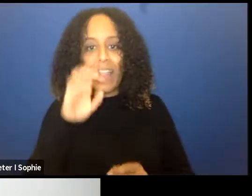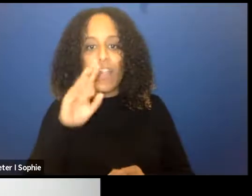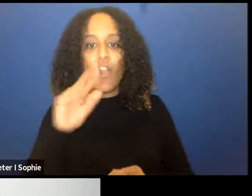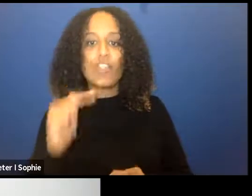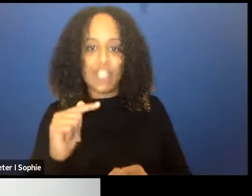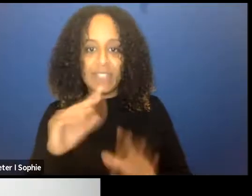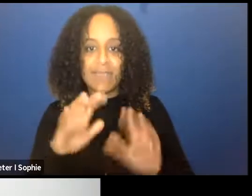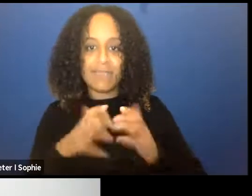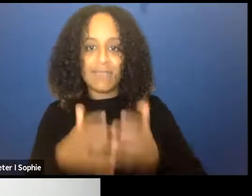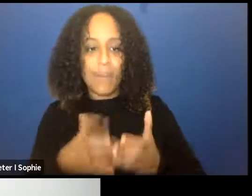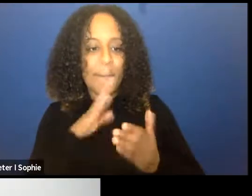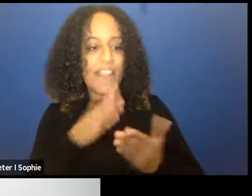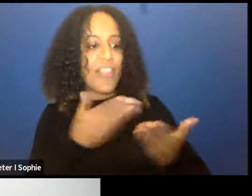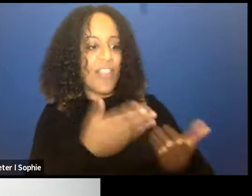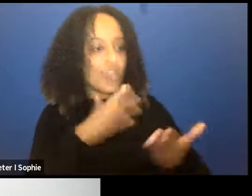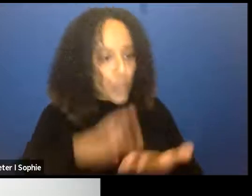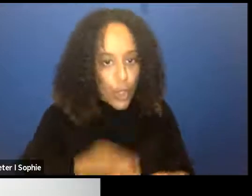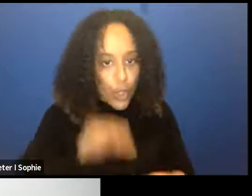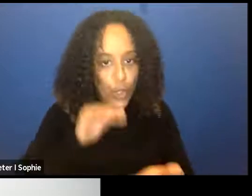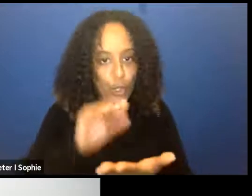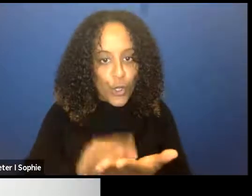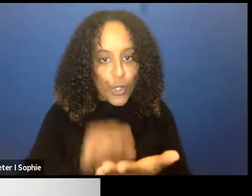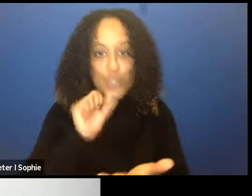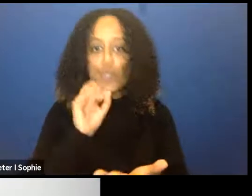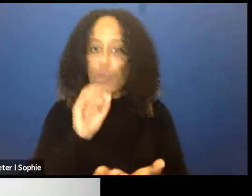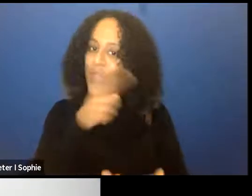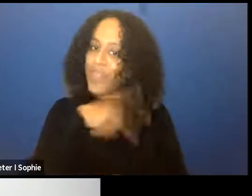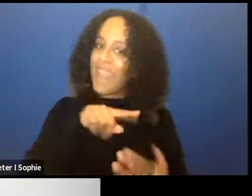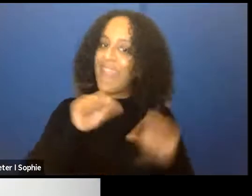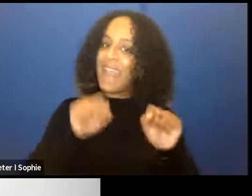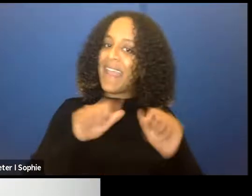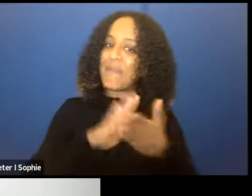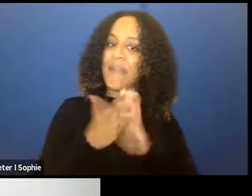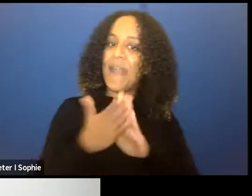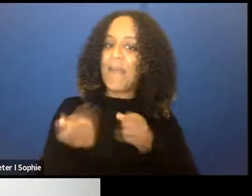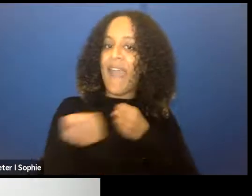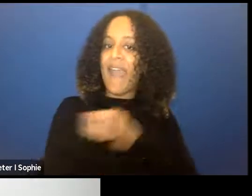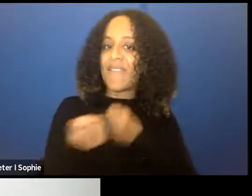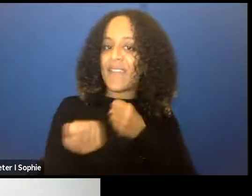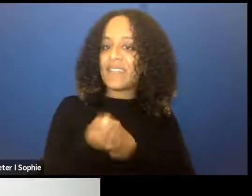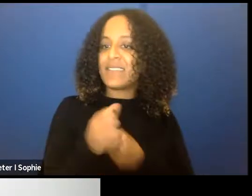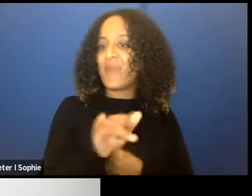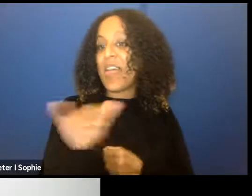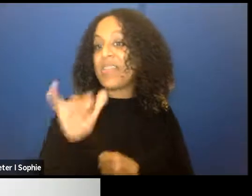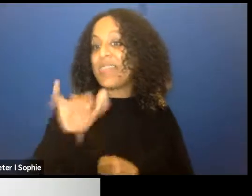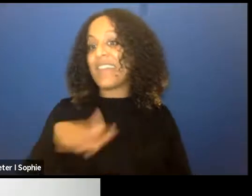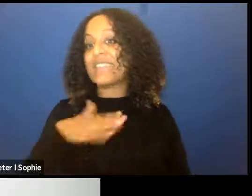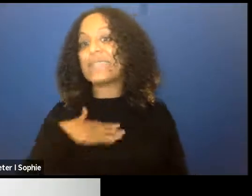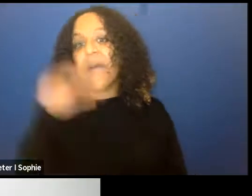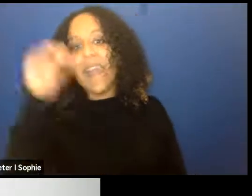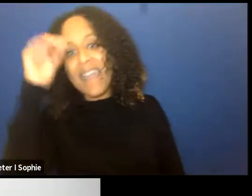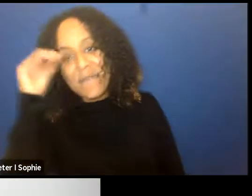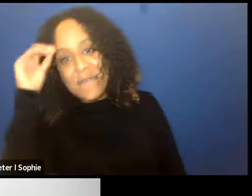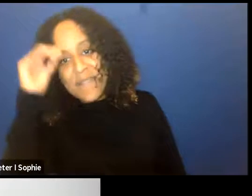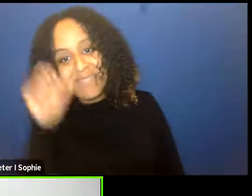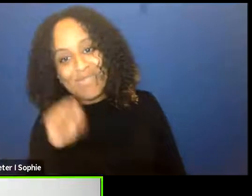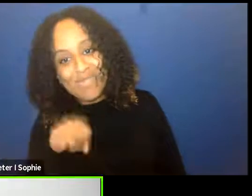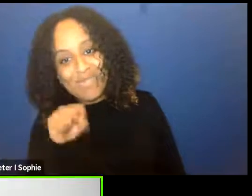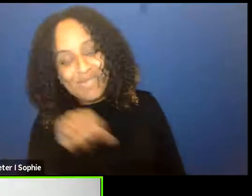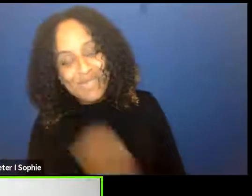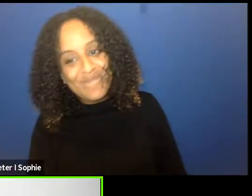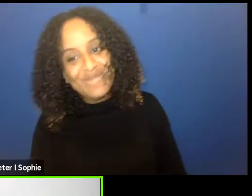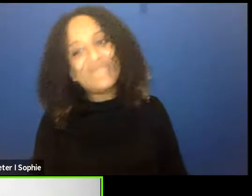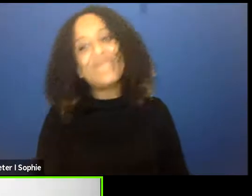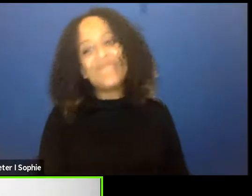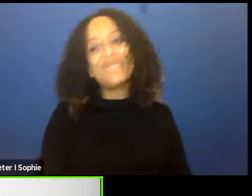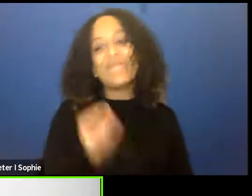but being there to learn so that they can become advocates as well. That's that's my opinion on it. Yeah. Yeah, and